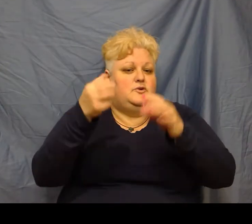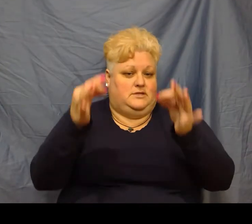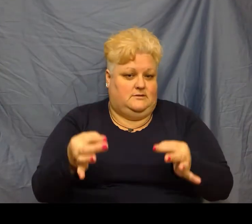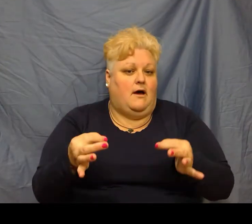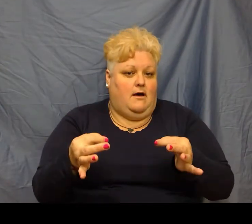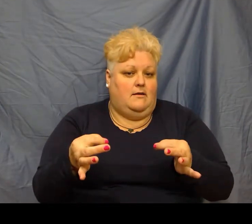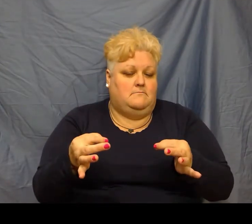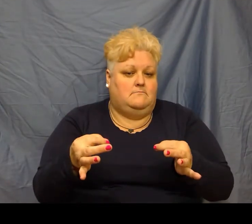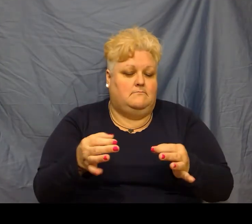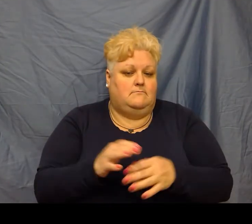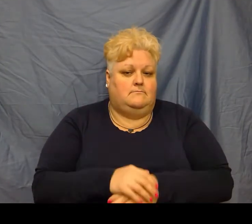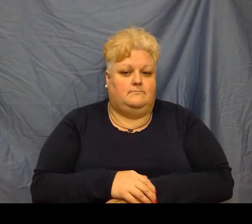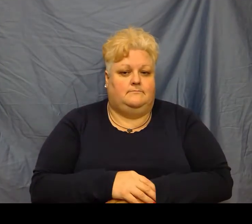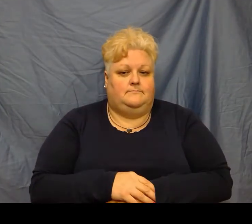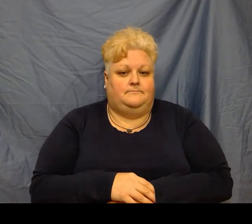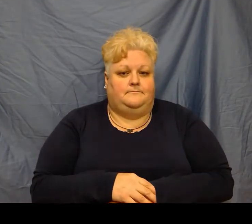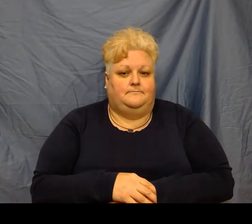details.